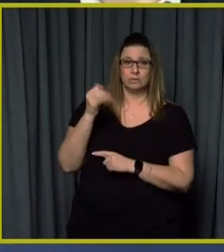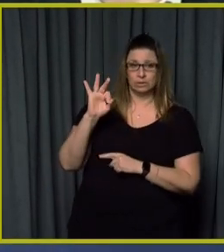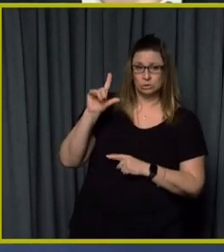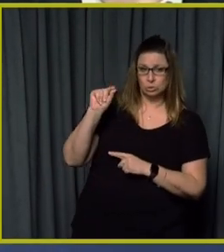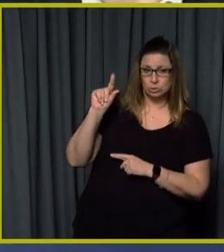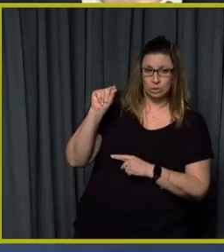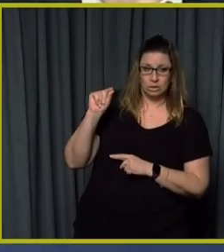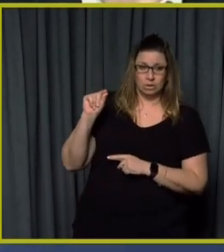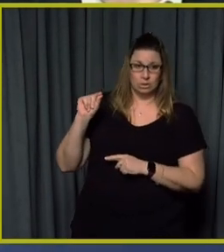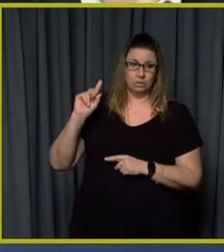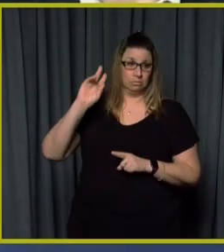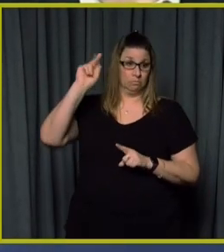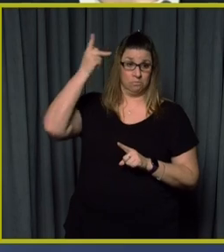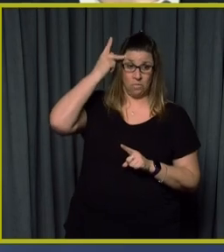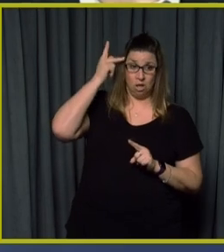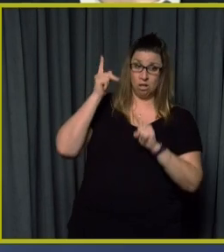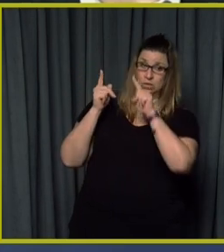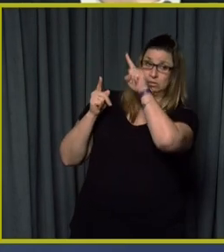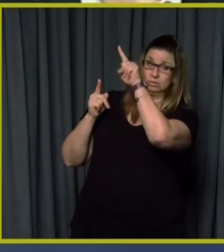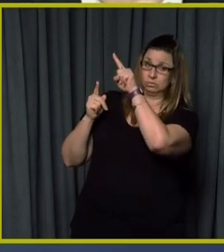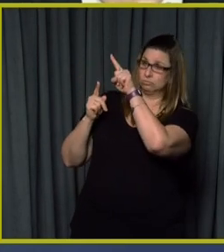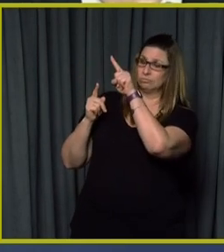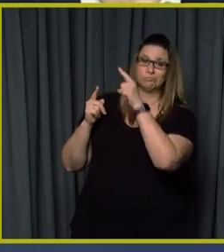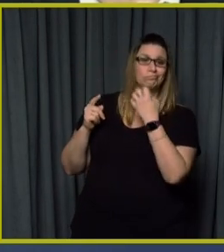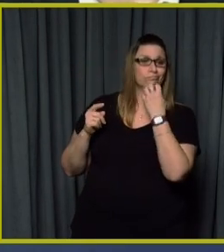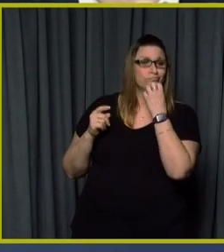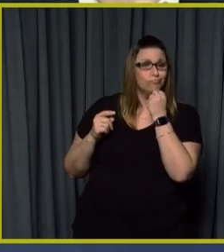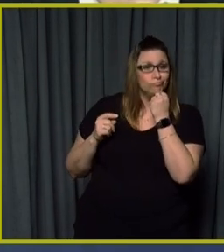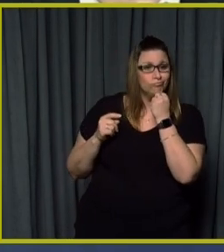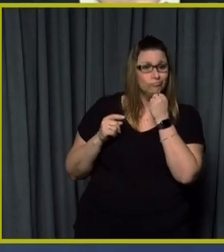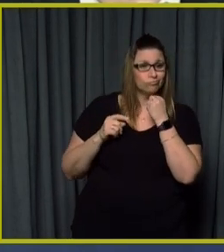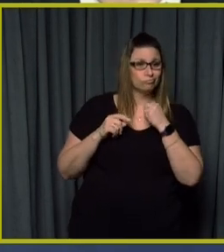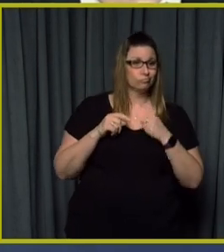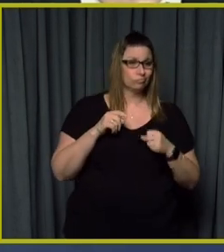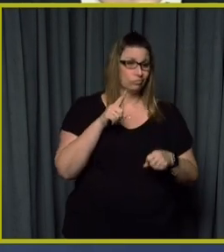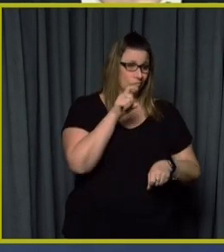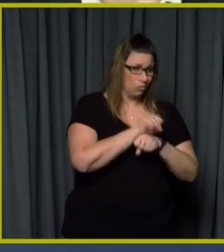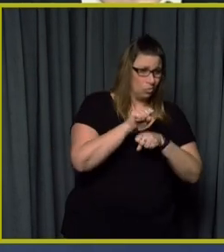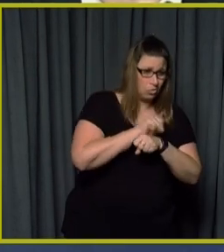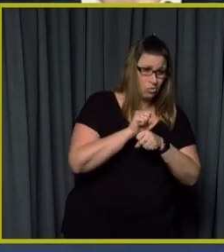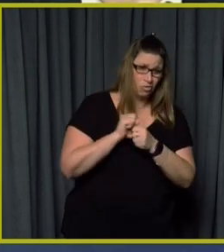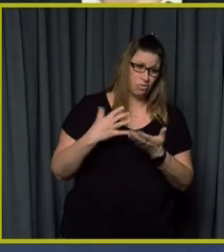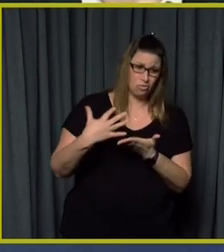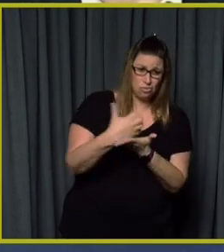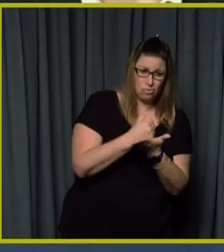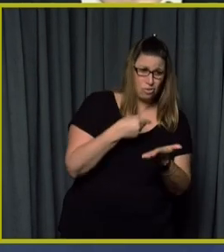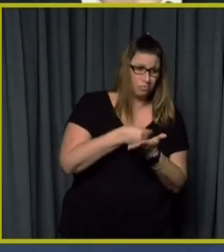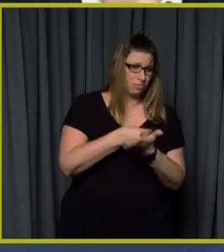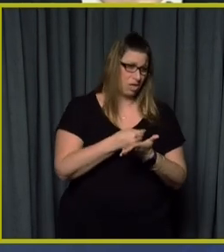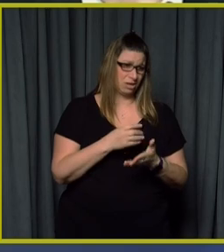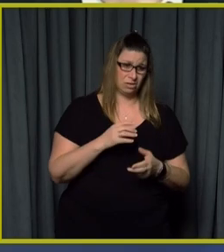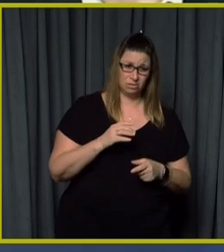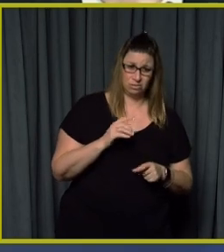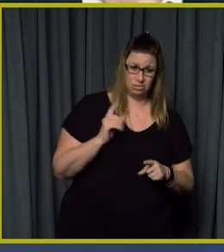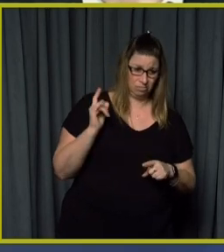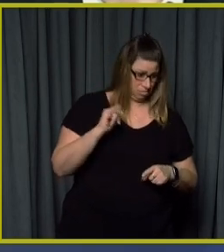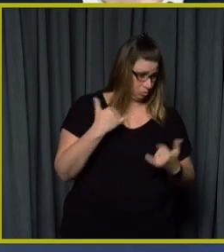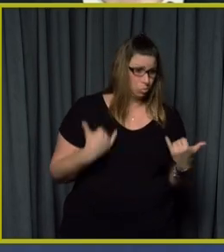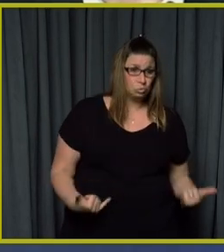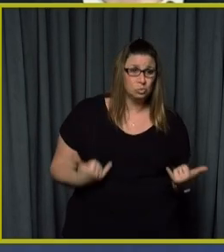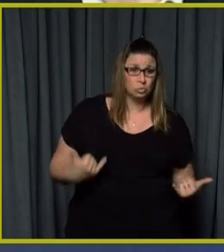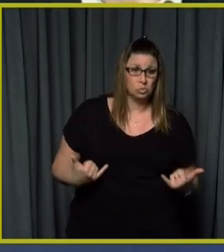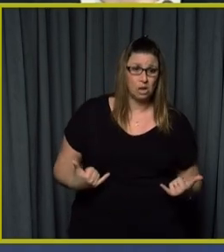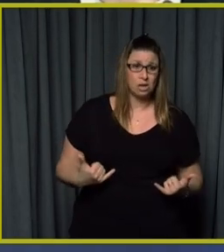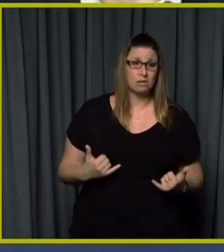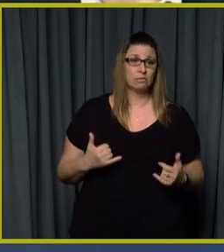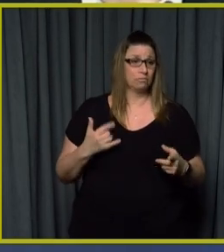value other than how many times they could crank the wheel. And, you know, the idea of giving them a day off or not giving them an 8-hour day, people had to literally strike and